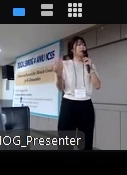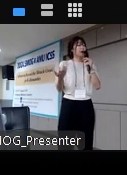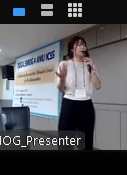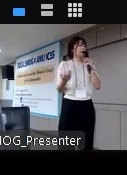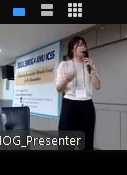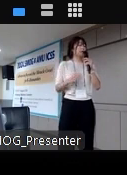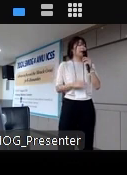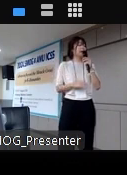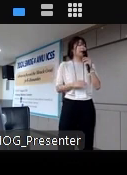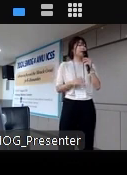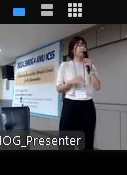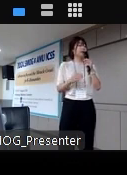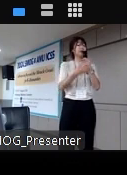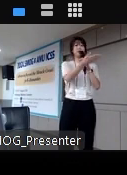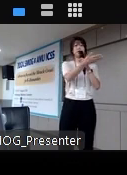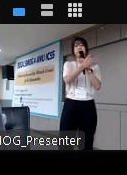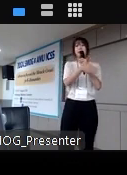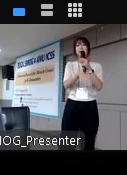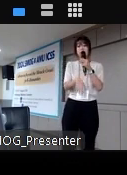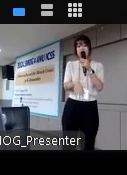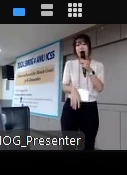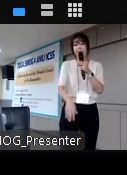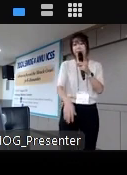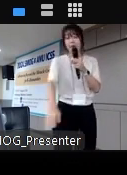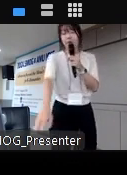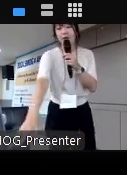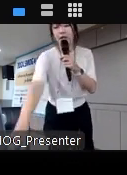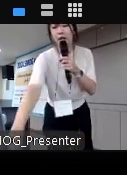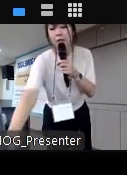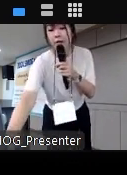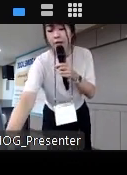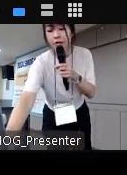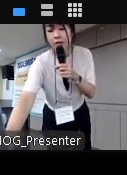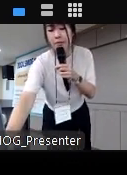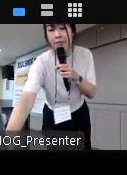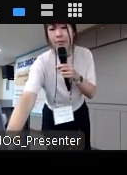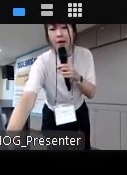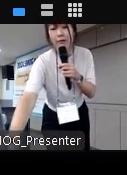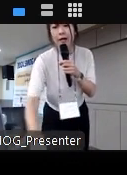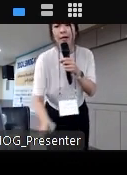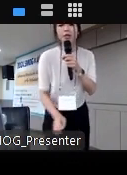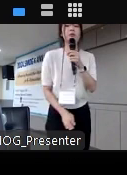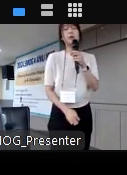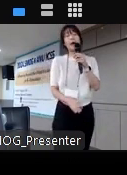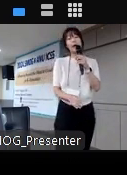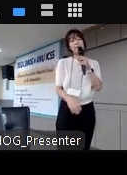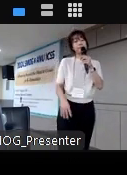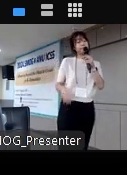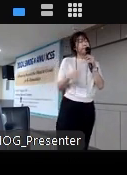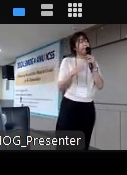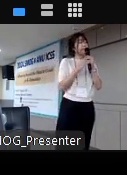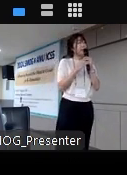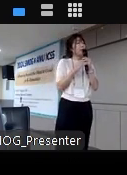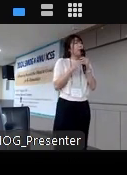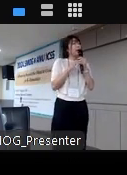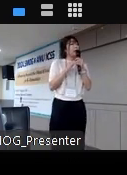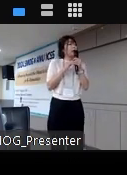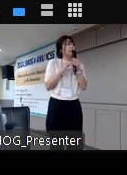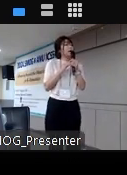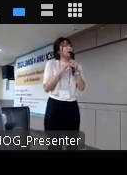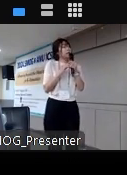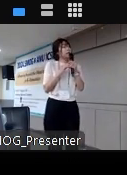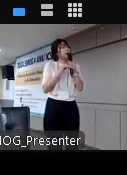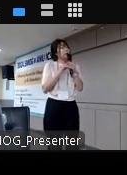more contextual evidence for who's doing the pushing. So these were the 2 simple modifications we had.